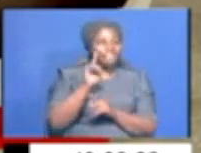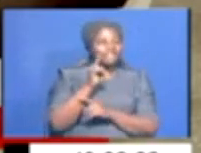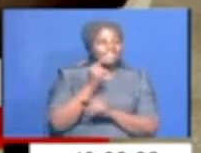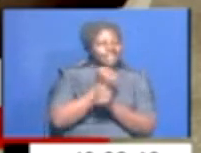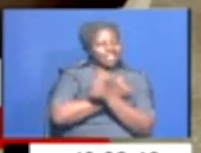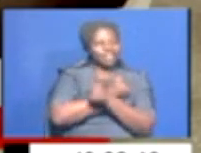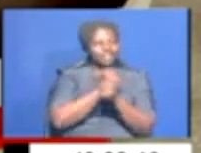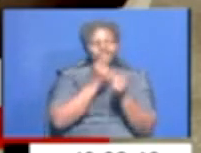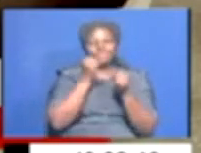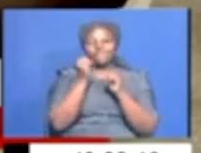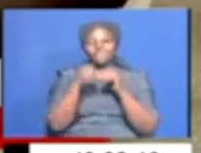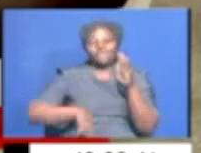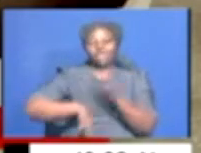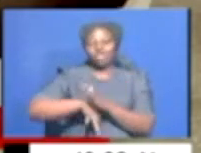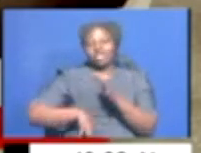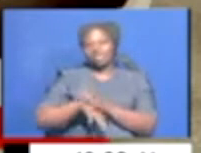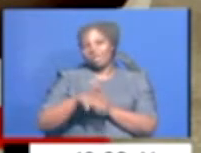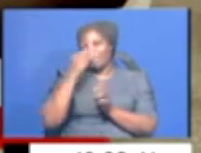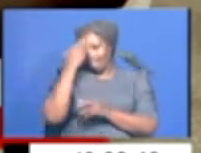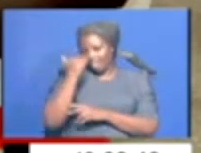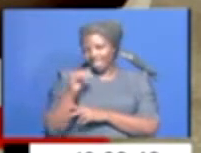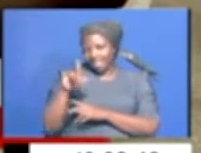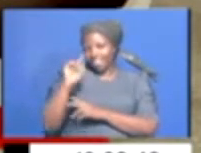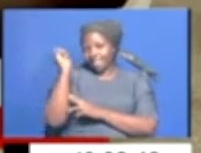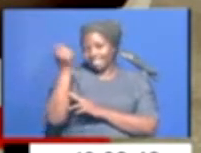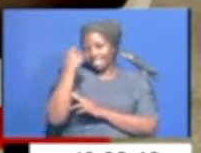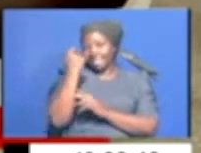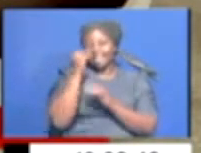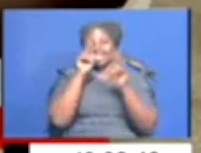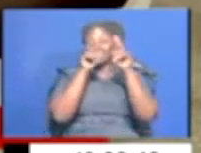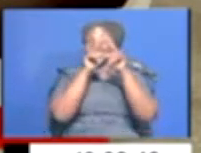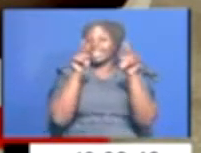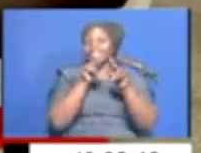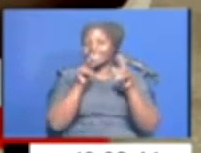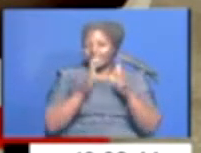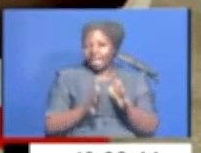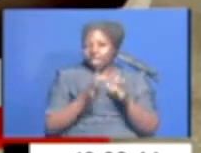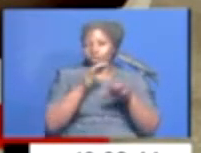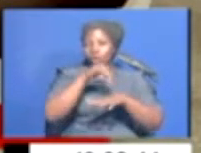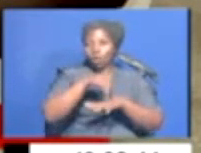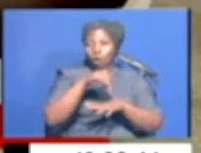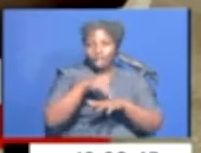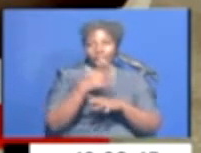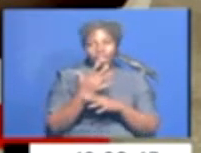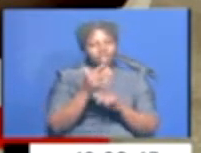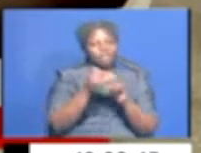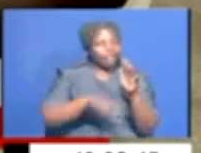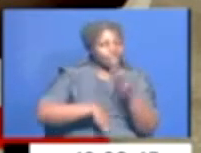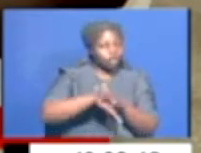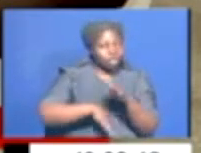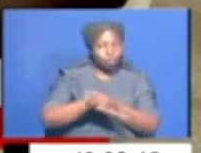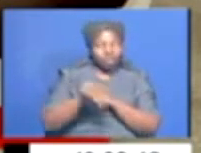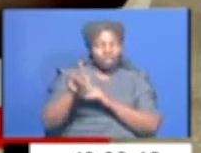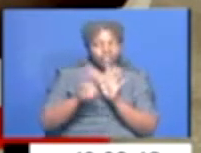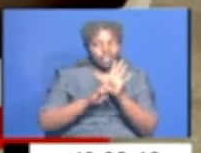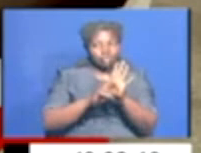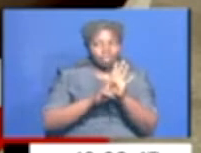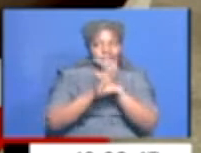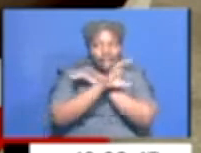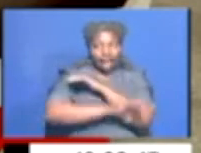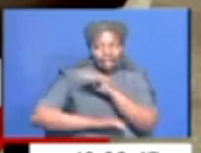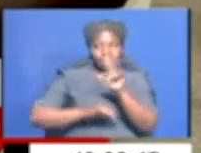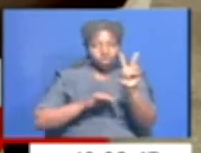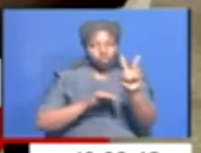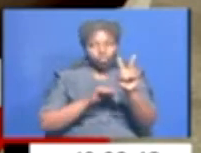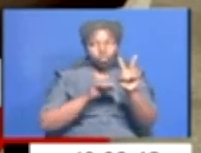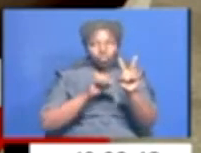that, because he's actually a Kenyan international when it comes to amputee football. So he's represented the country in 2 disciplines.